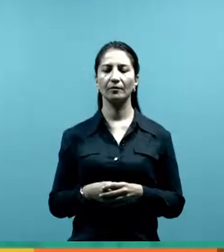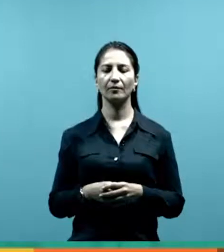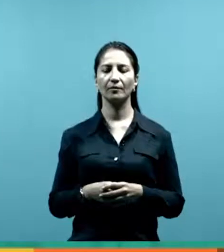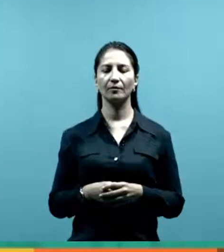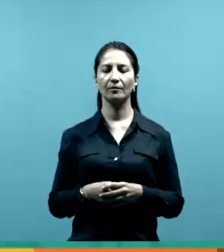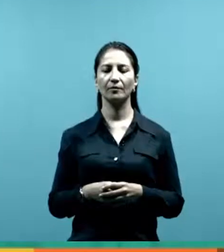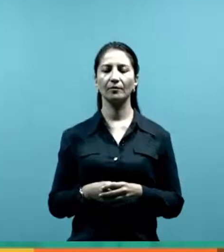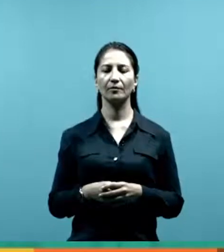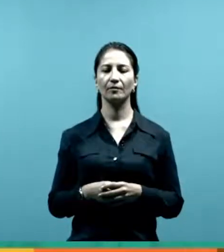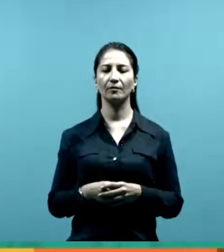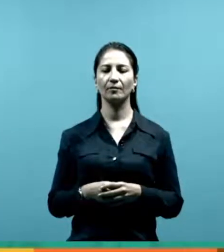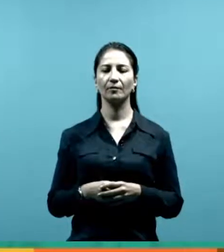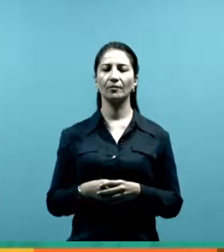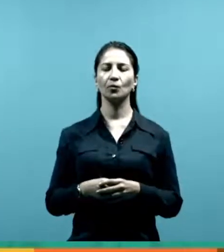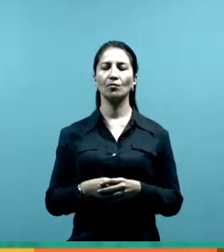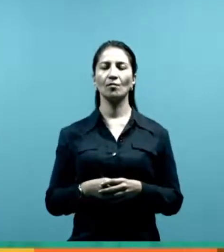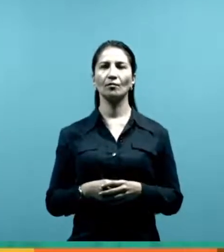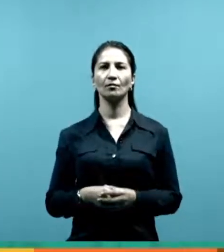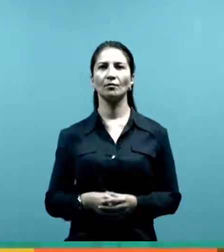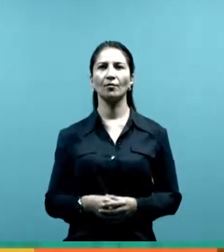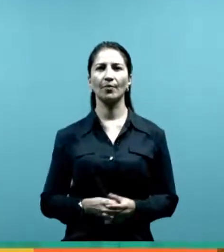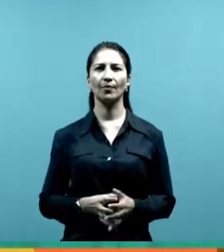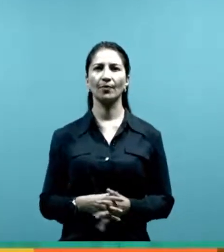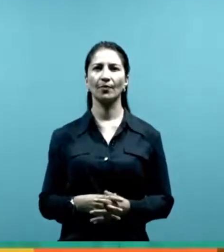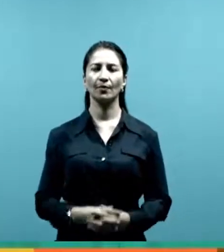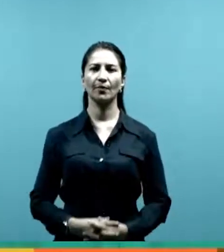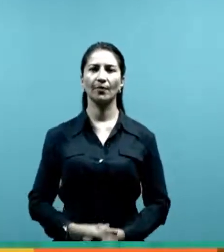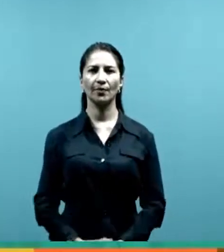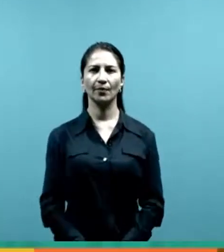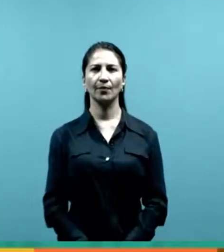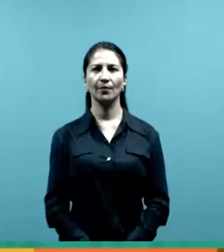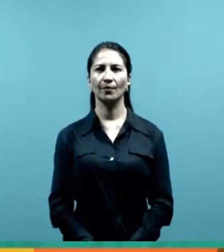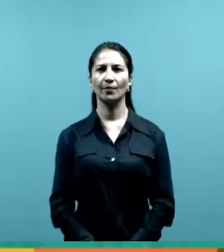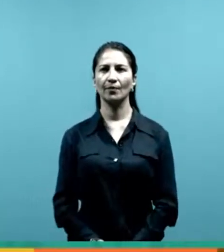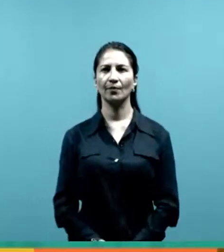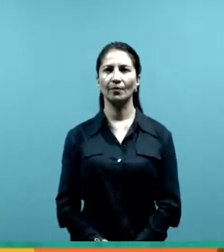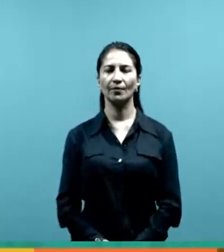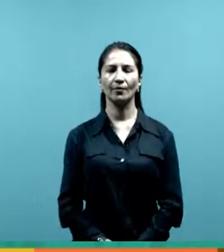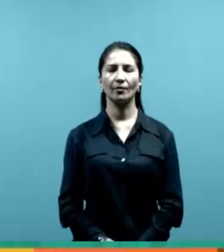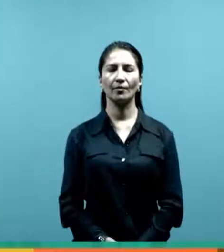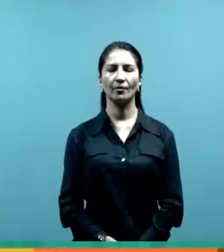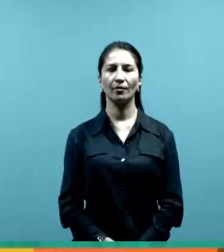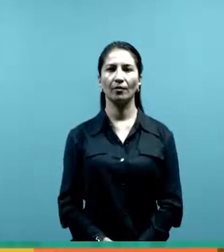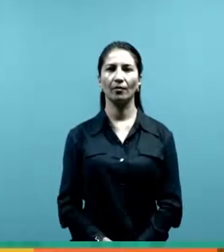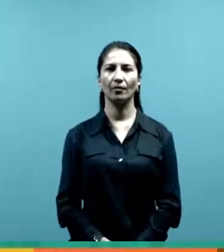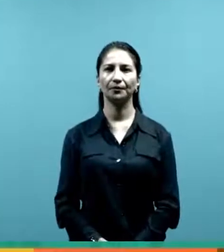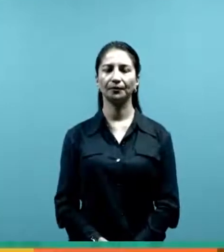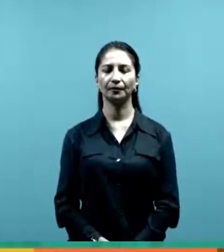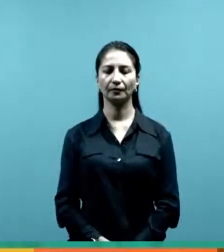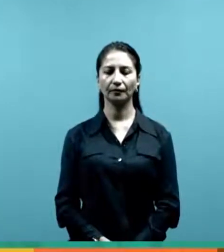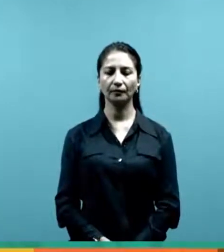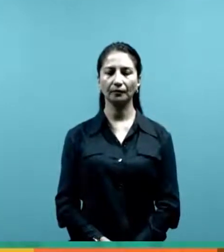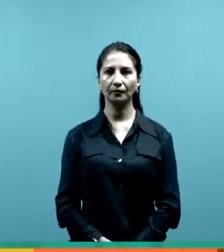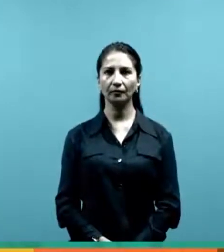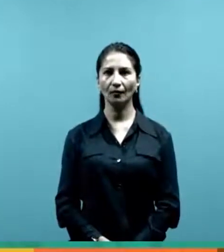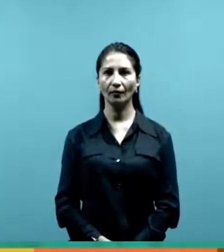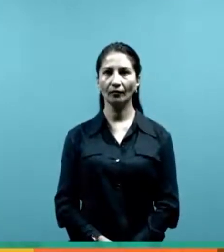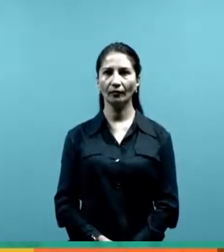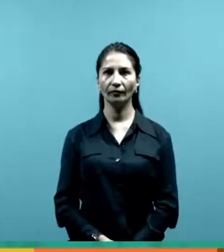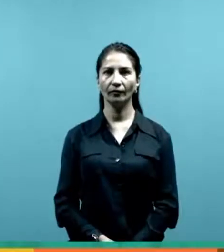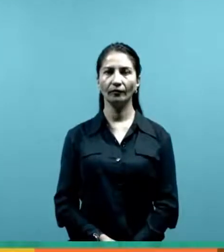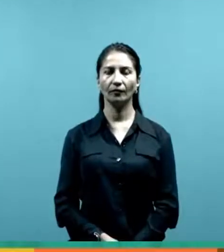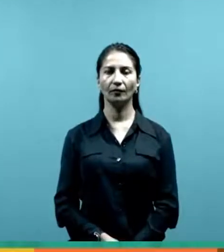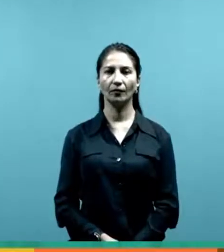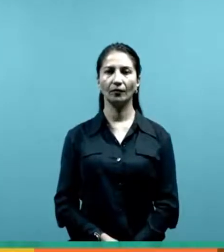Germany, are students who come within different educational projects. Many of the German visitors